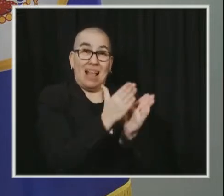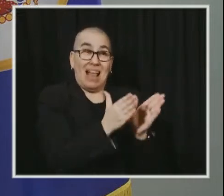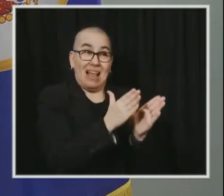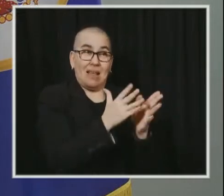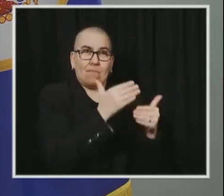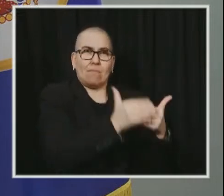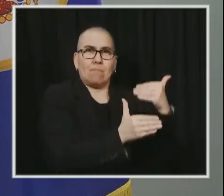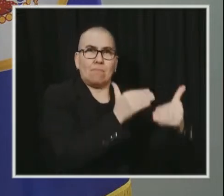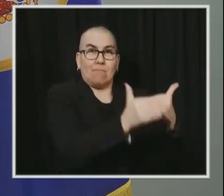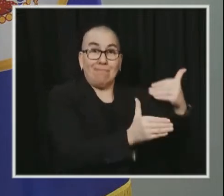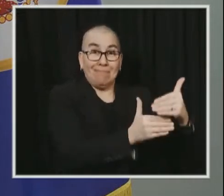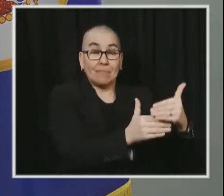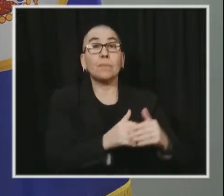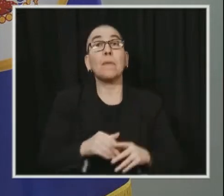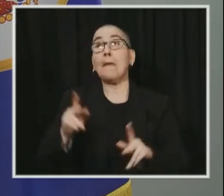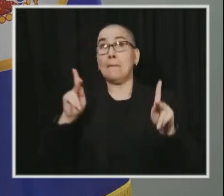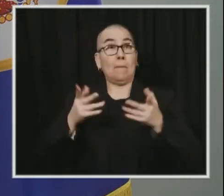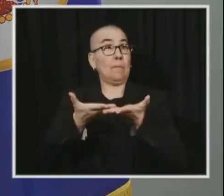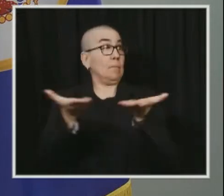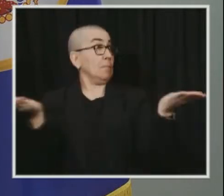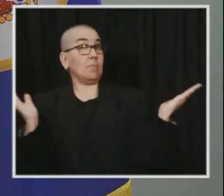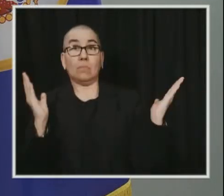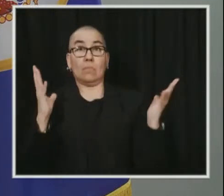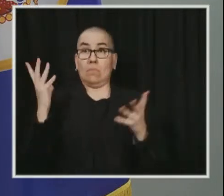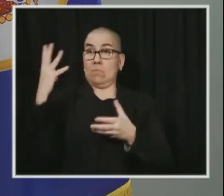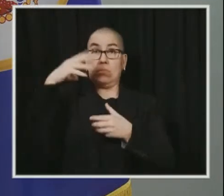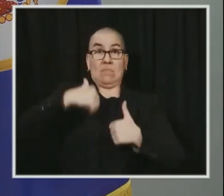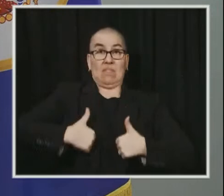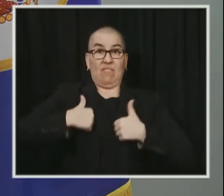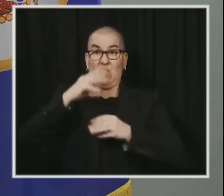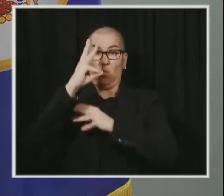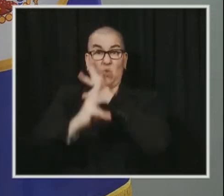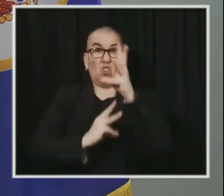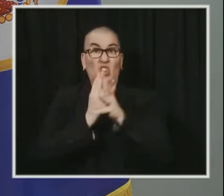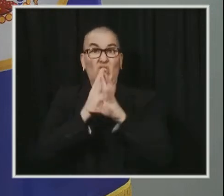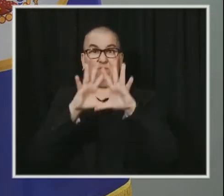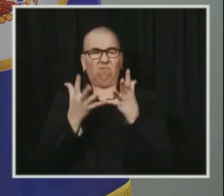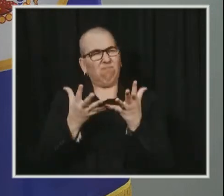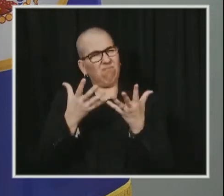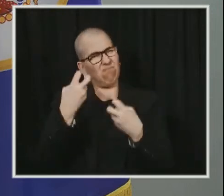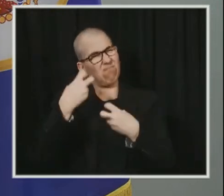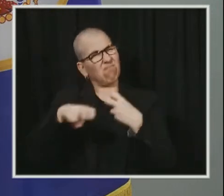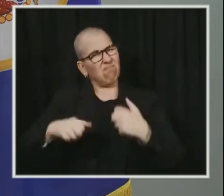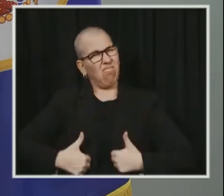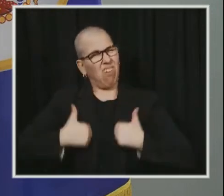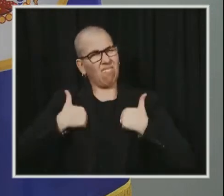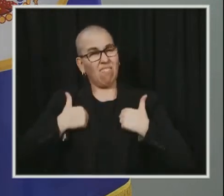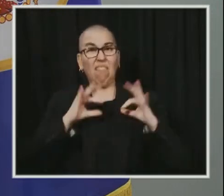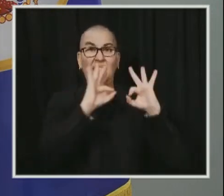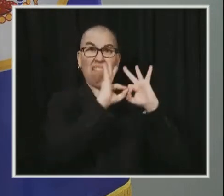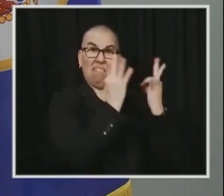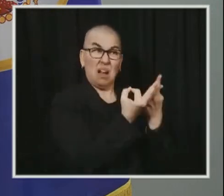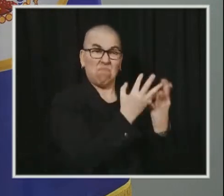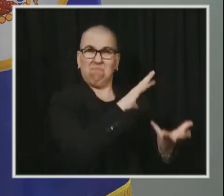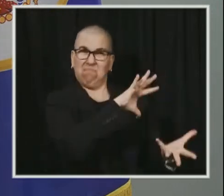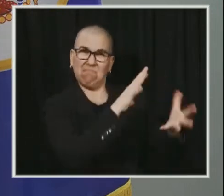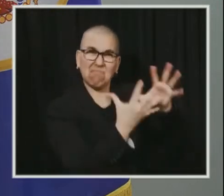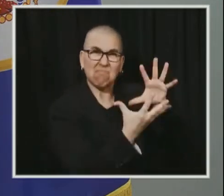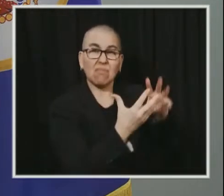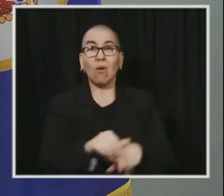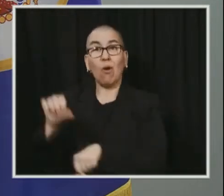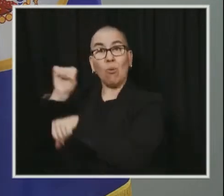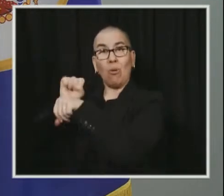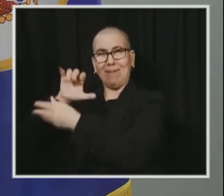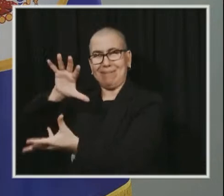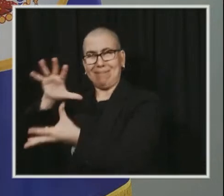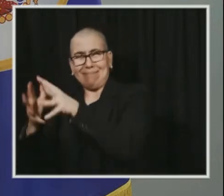had a hard year. We have had changes at home, within our families, and in our job settings. We have seen loved ones suffer